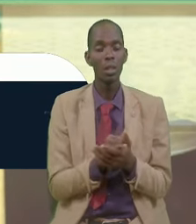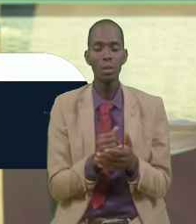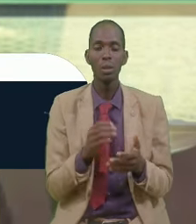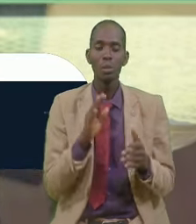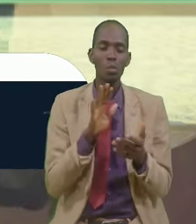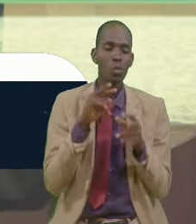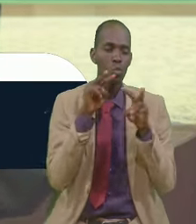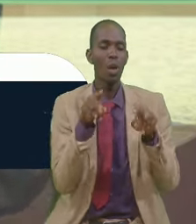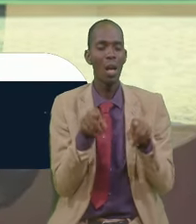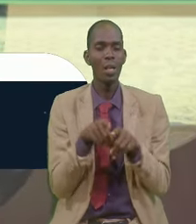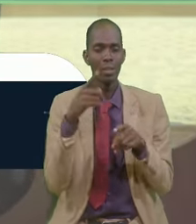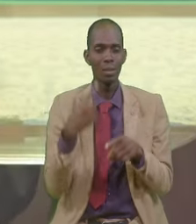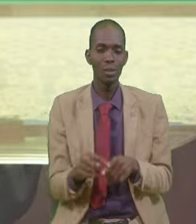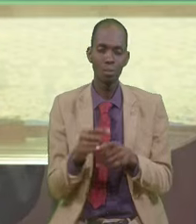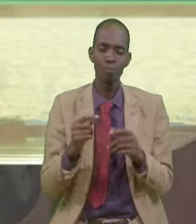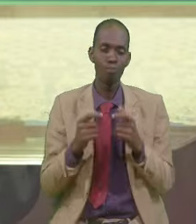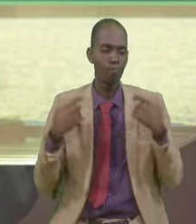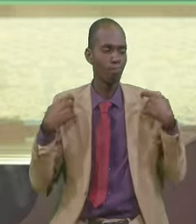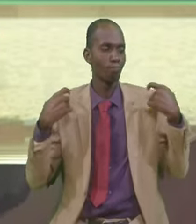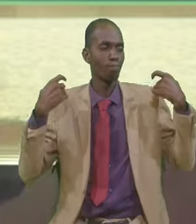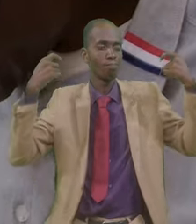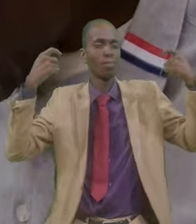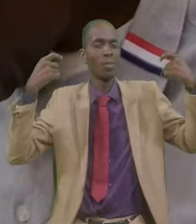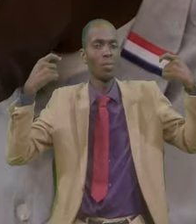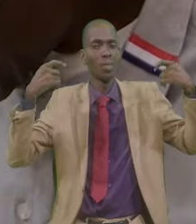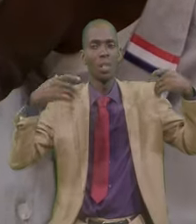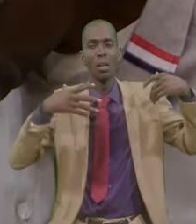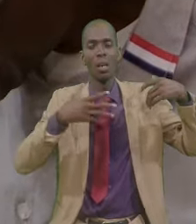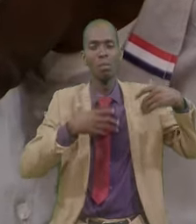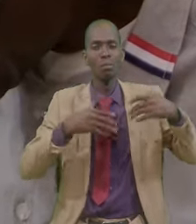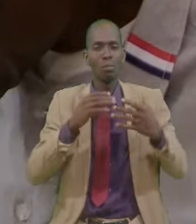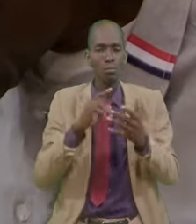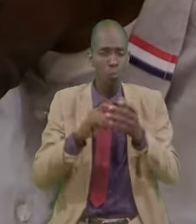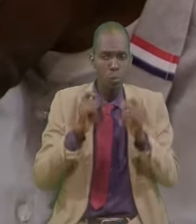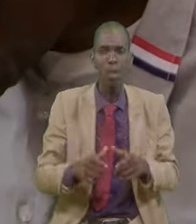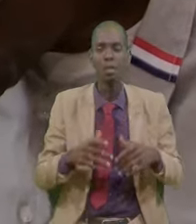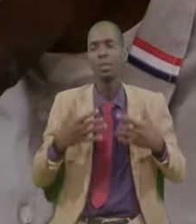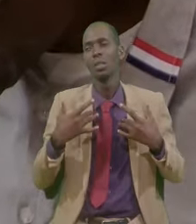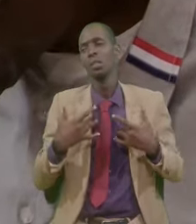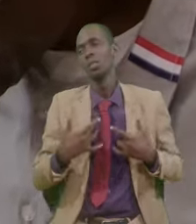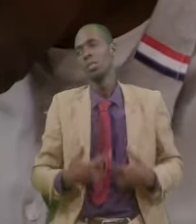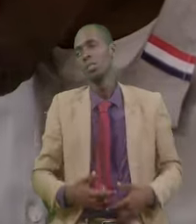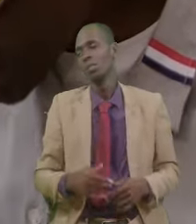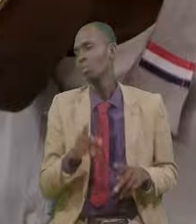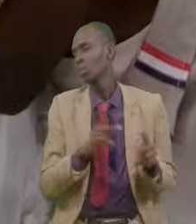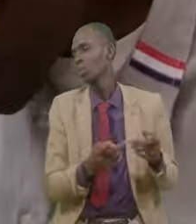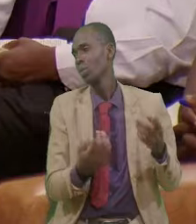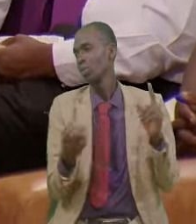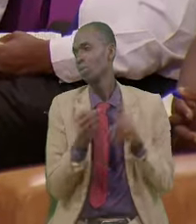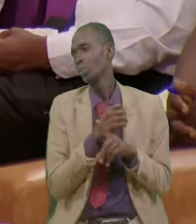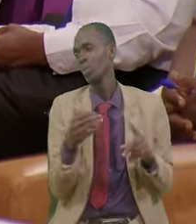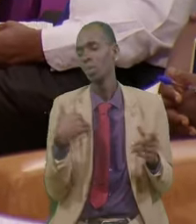standing before them, and it's like, oh, they've come again. They've started again. No, you're going to